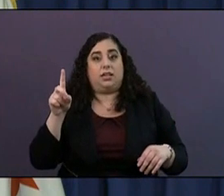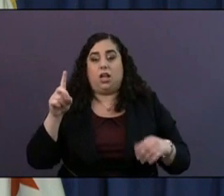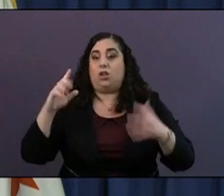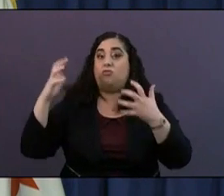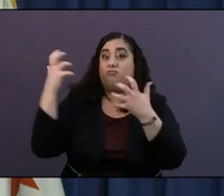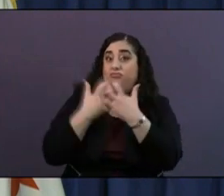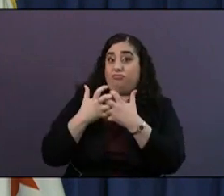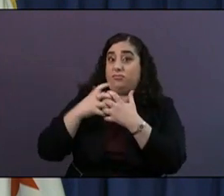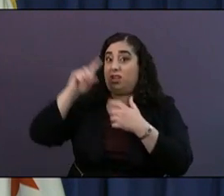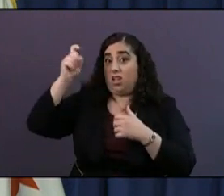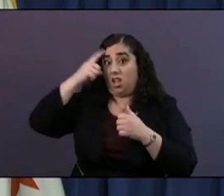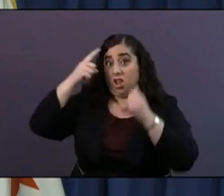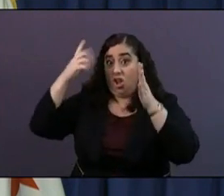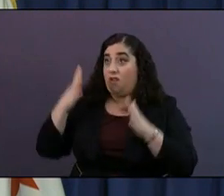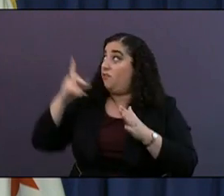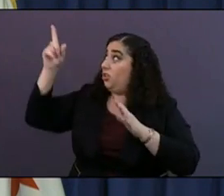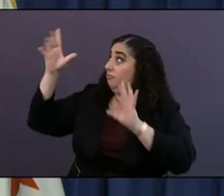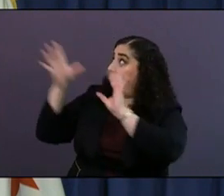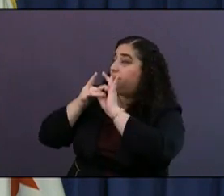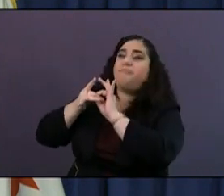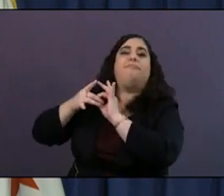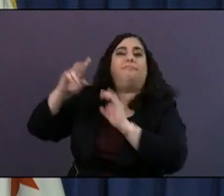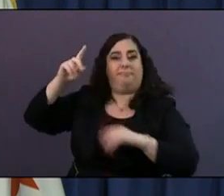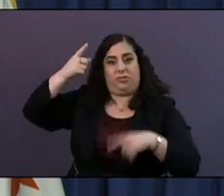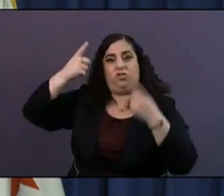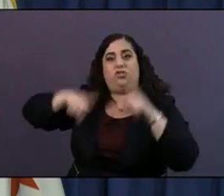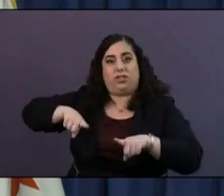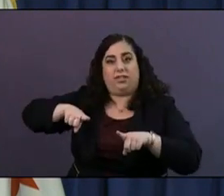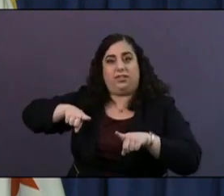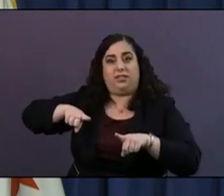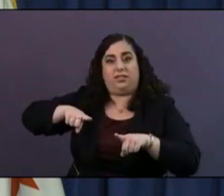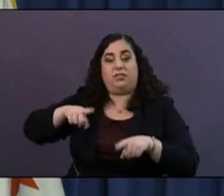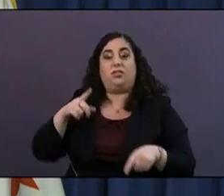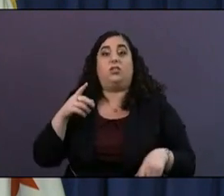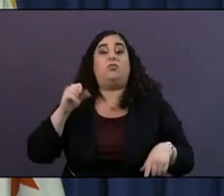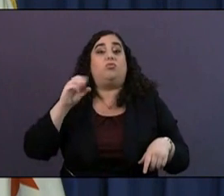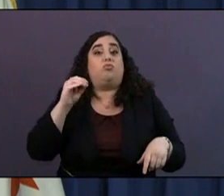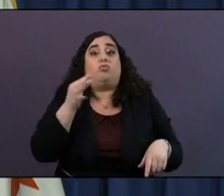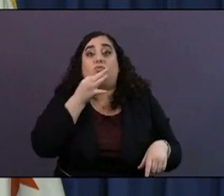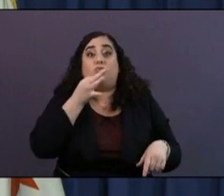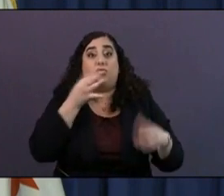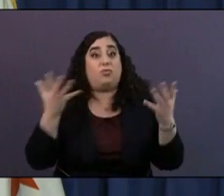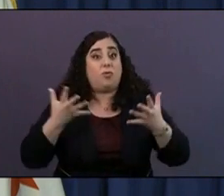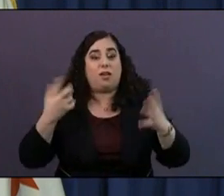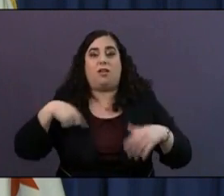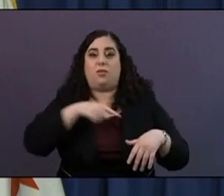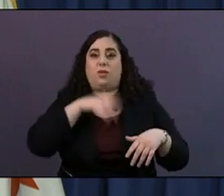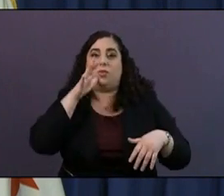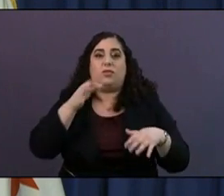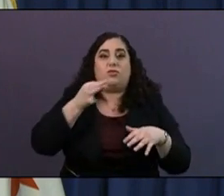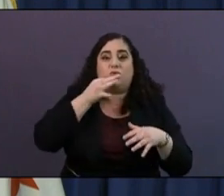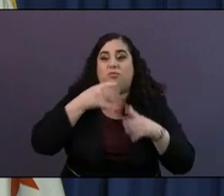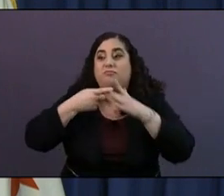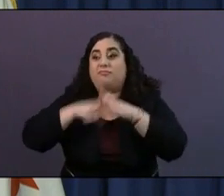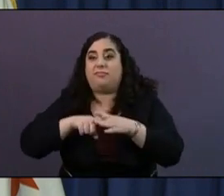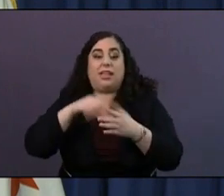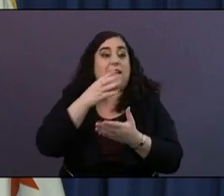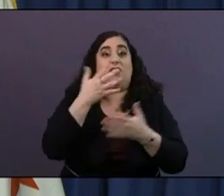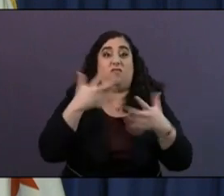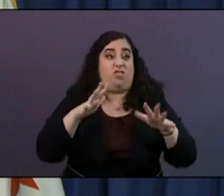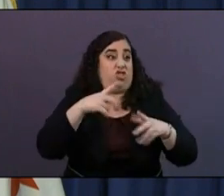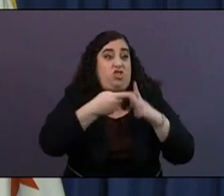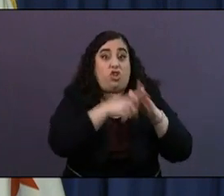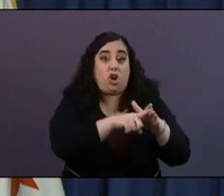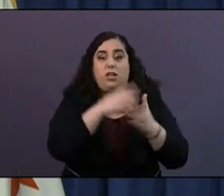can move to the second stage of the state's phased reopening strategy. That would allow us here in San